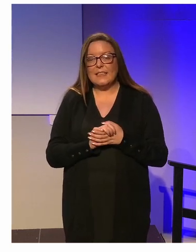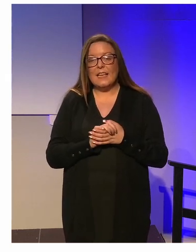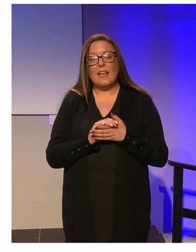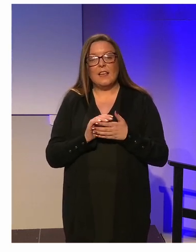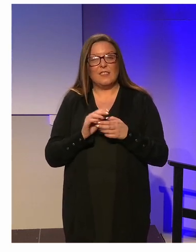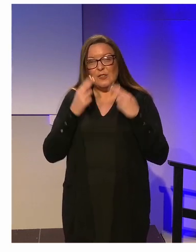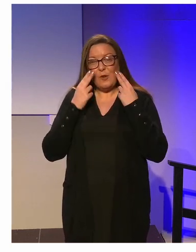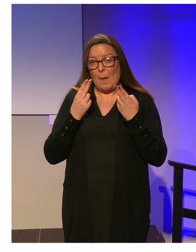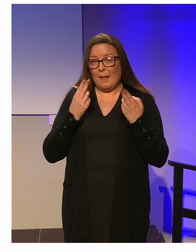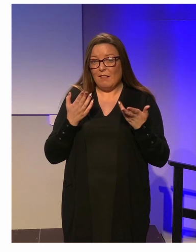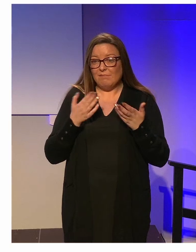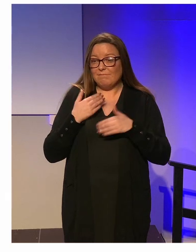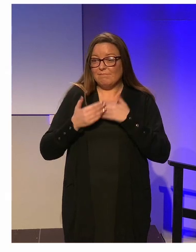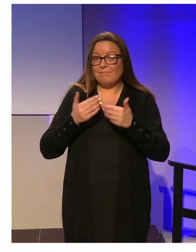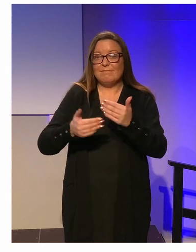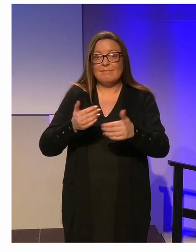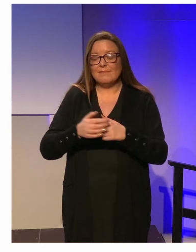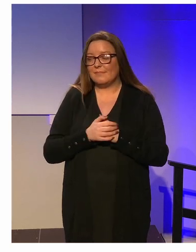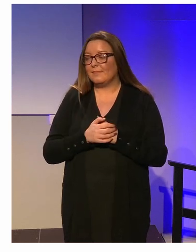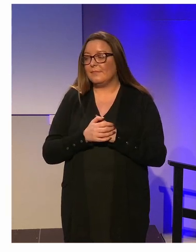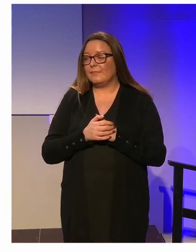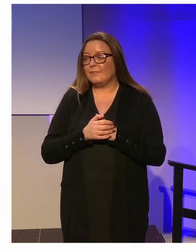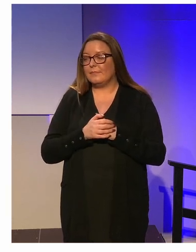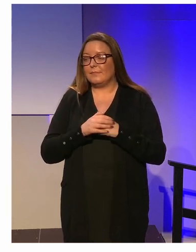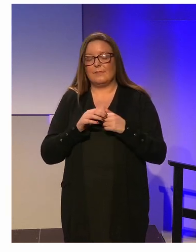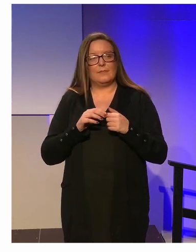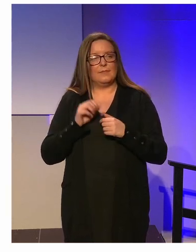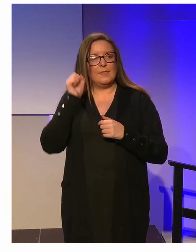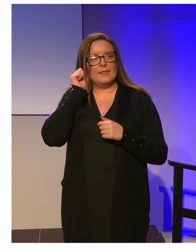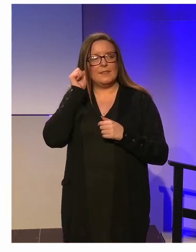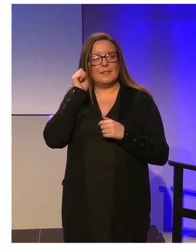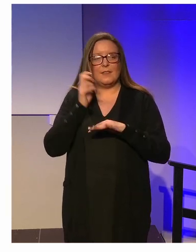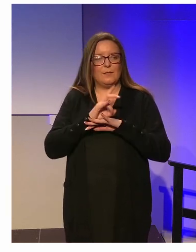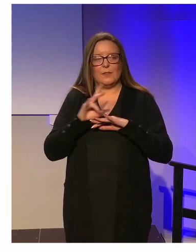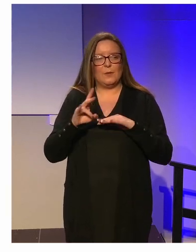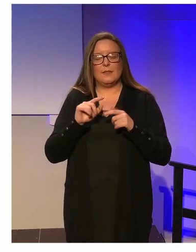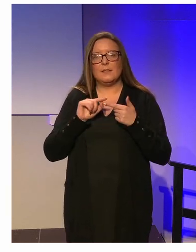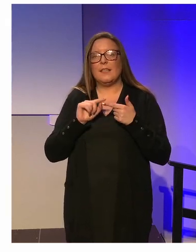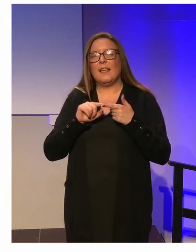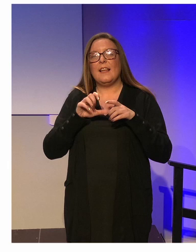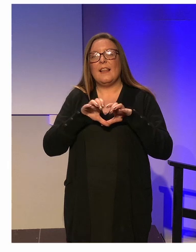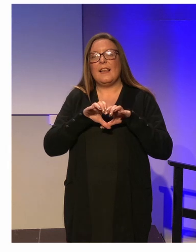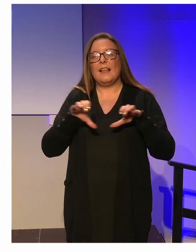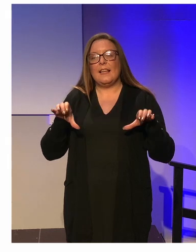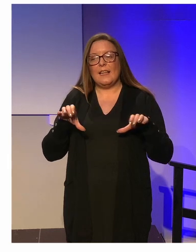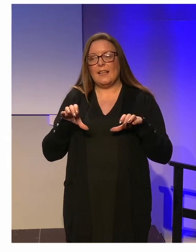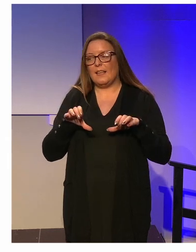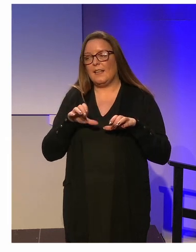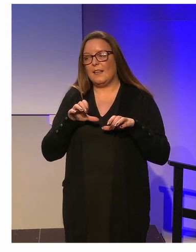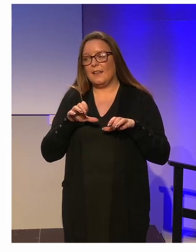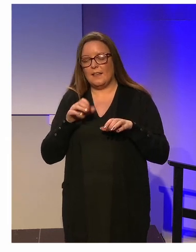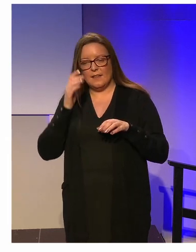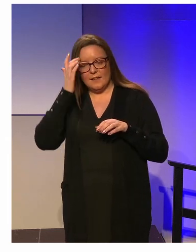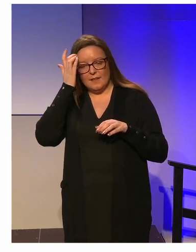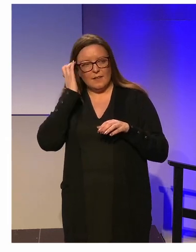it's just normalized. I'll be that honest, the school and teachers, our class, anywhere else would scream at me, shout at me